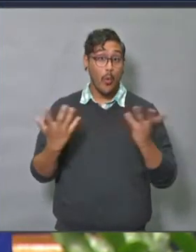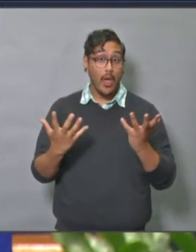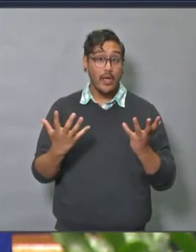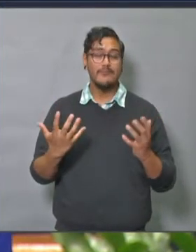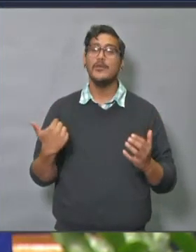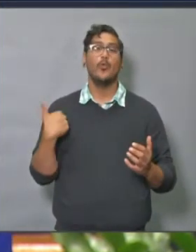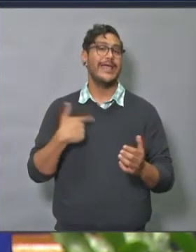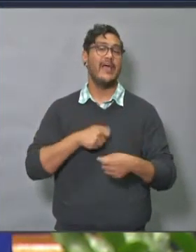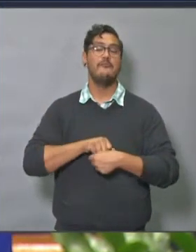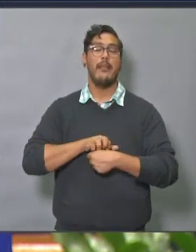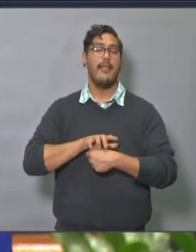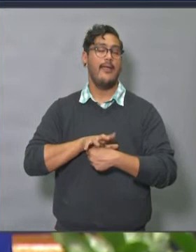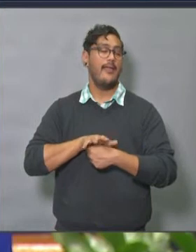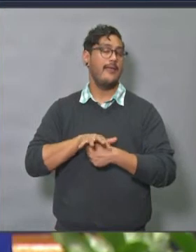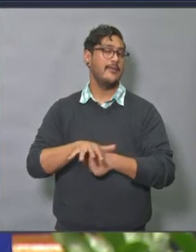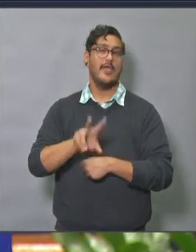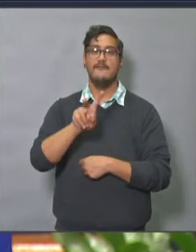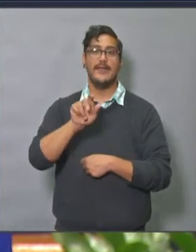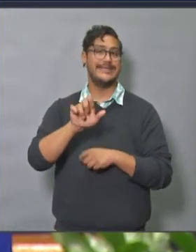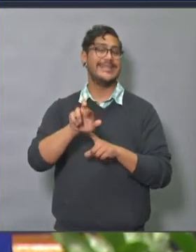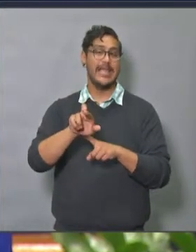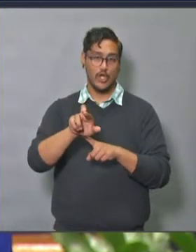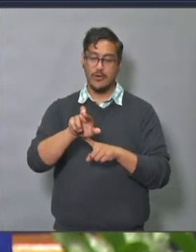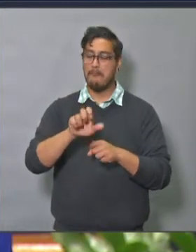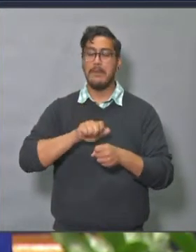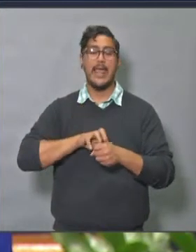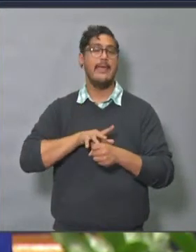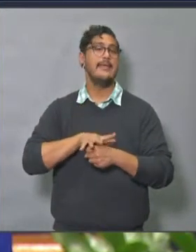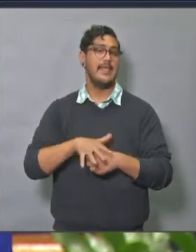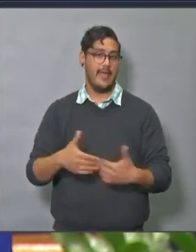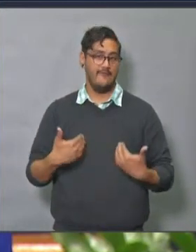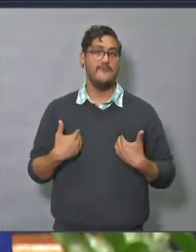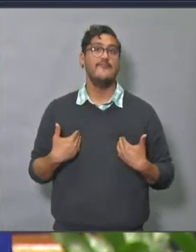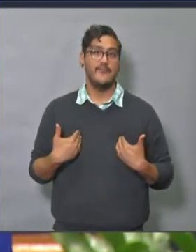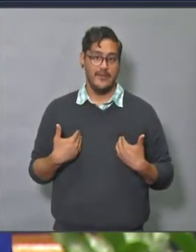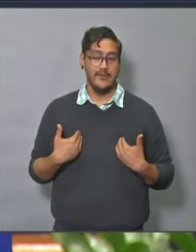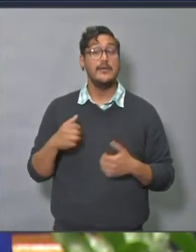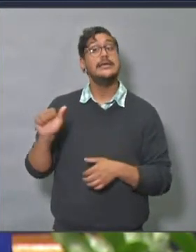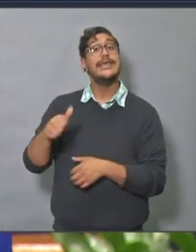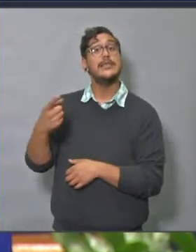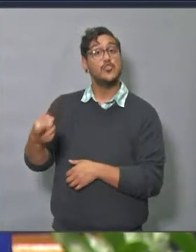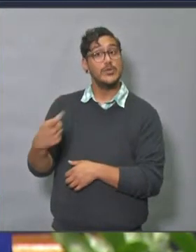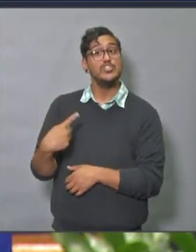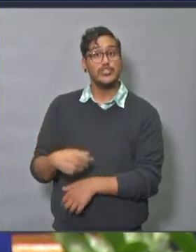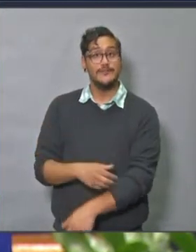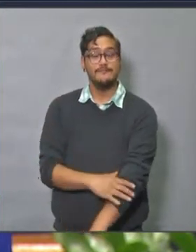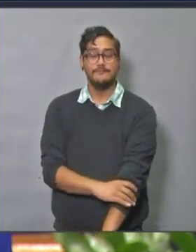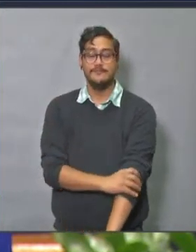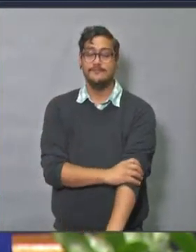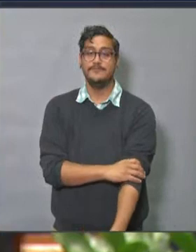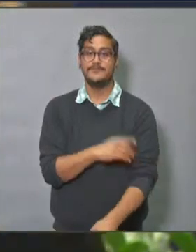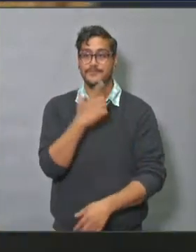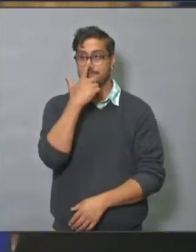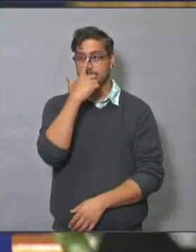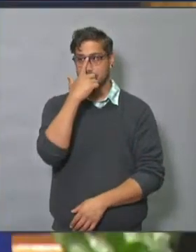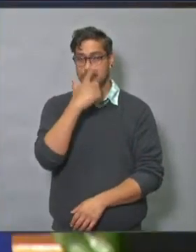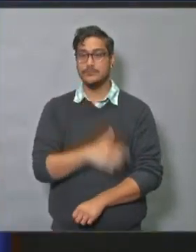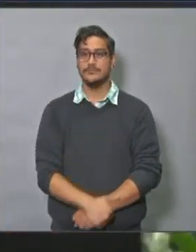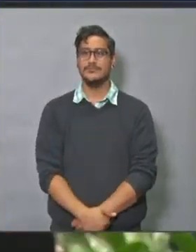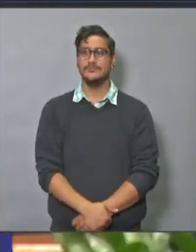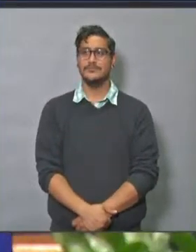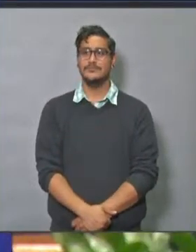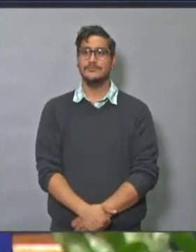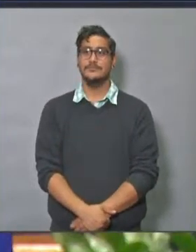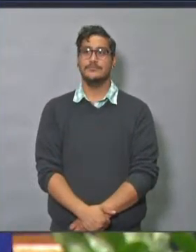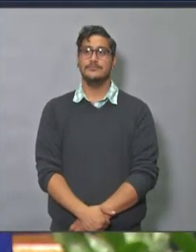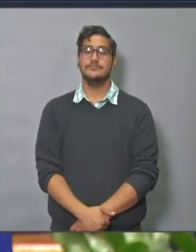of those patients that anticipate a need for mechanical ventilation. We'll take the next question. And next we turn to the